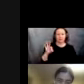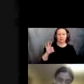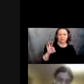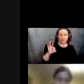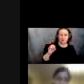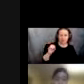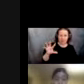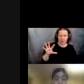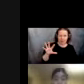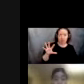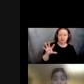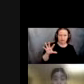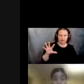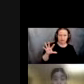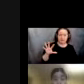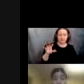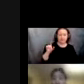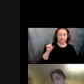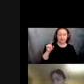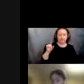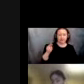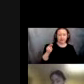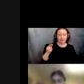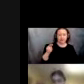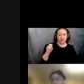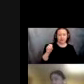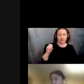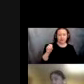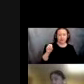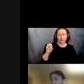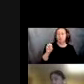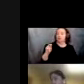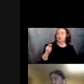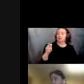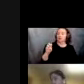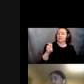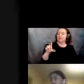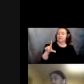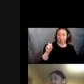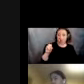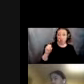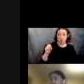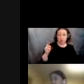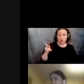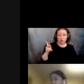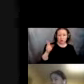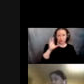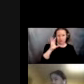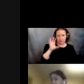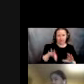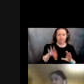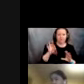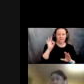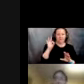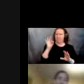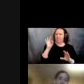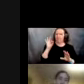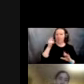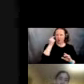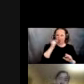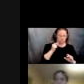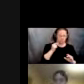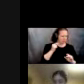1905, he and Novello, interestingly, separately find caches of gold and decide to make a trading post there and named